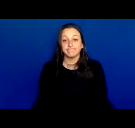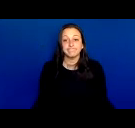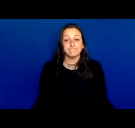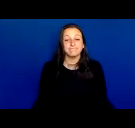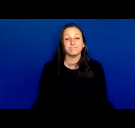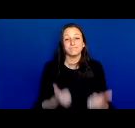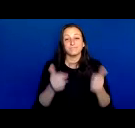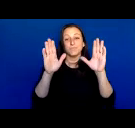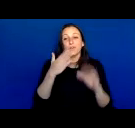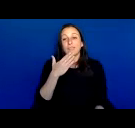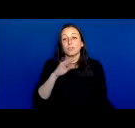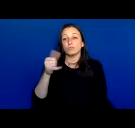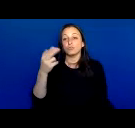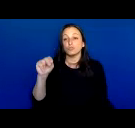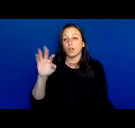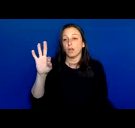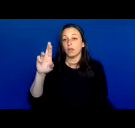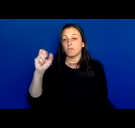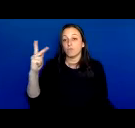Great, thank you. John Frank.